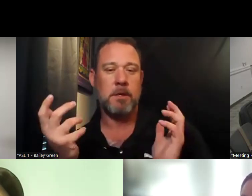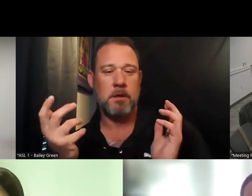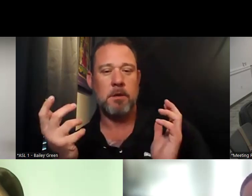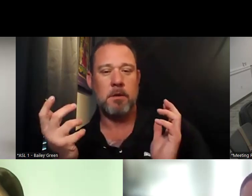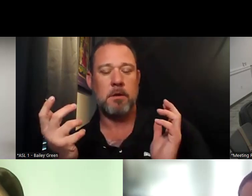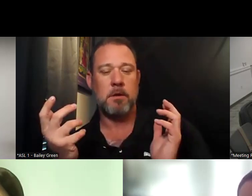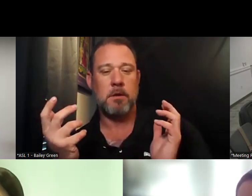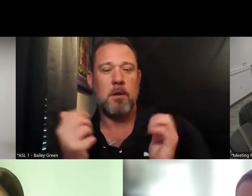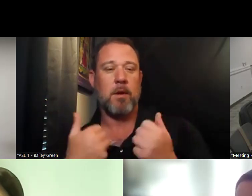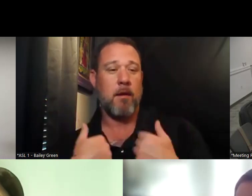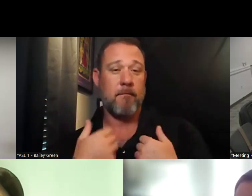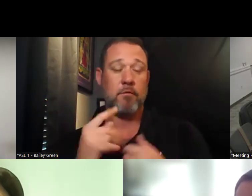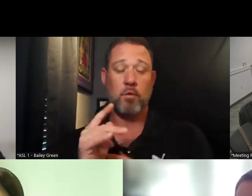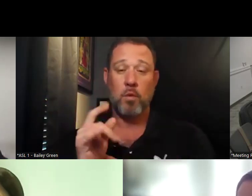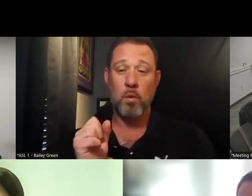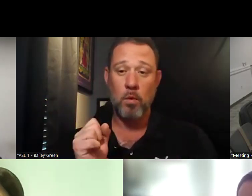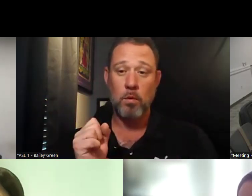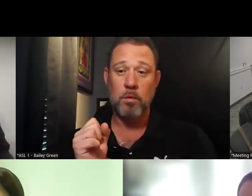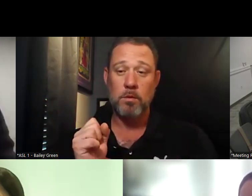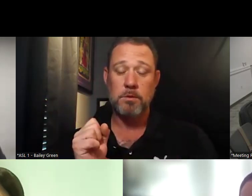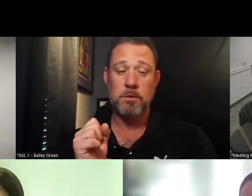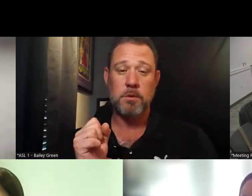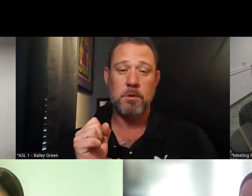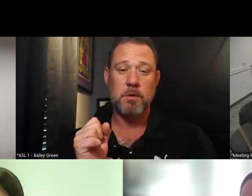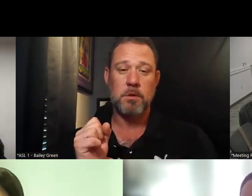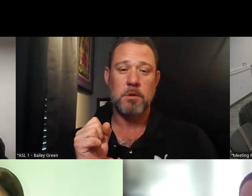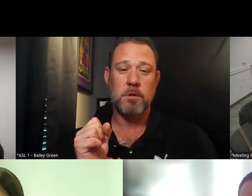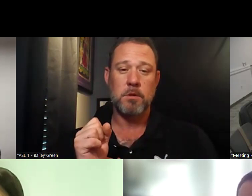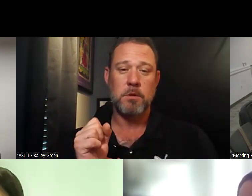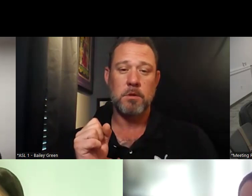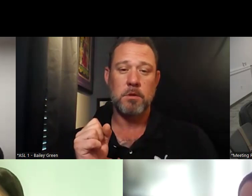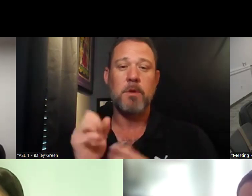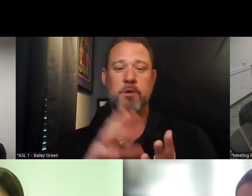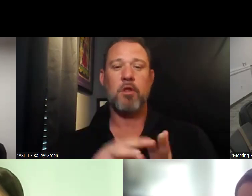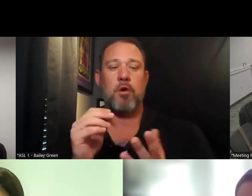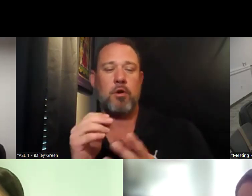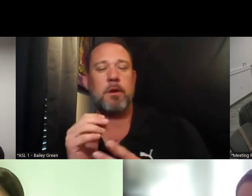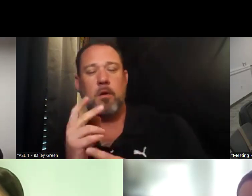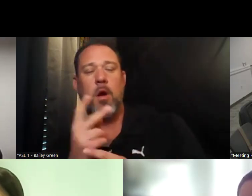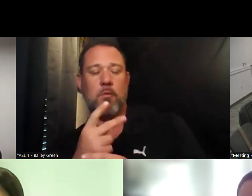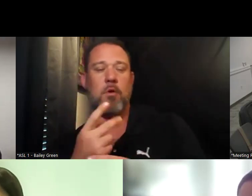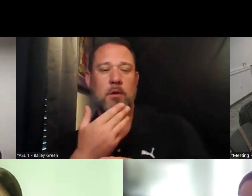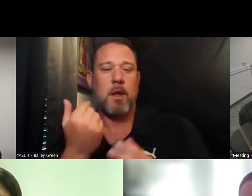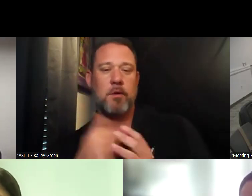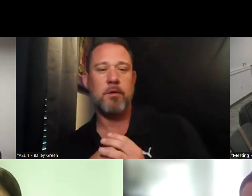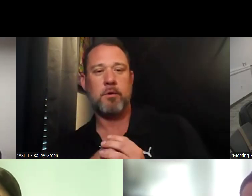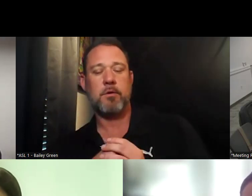we have the tools at our disposal. But it's probably learning how to operationalize things a little bit better.